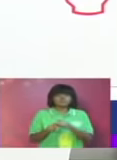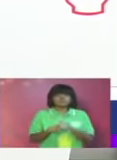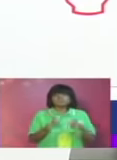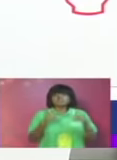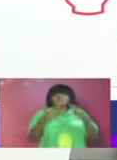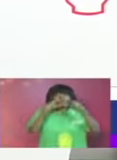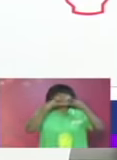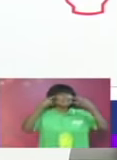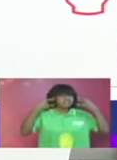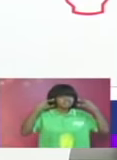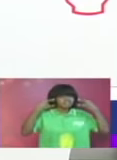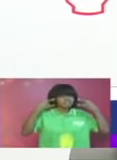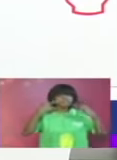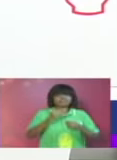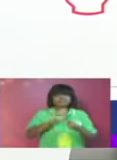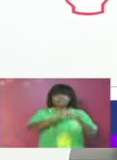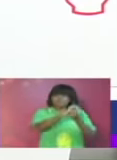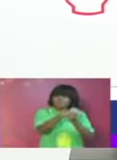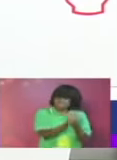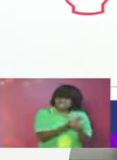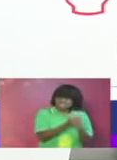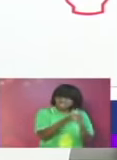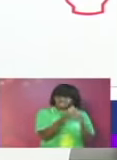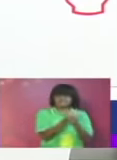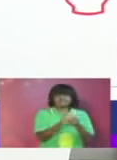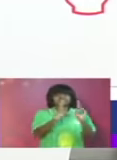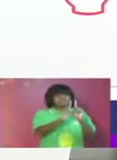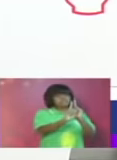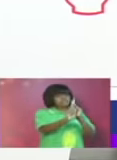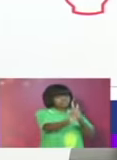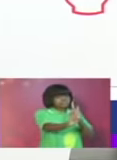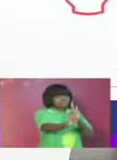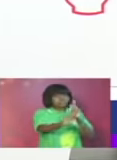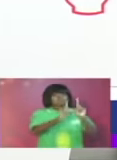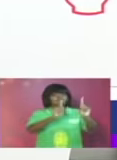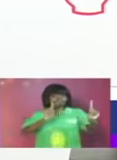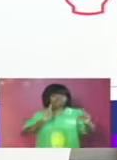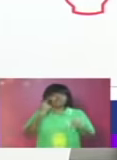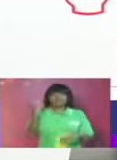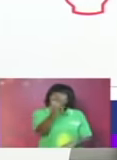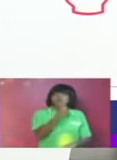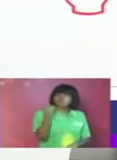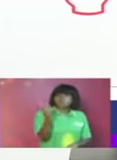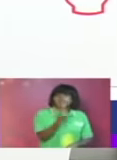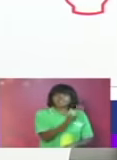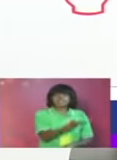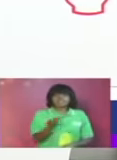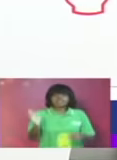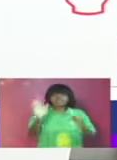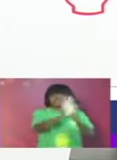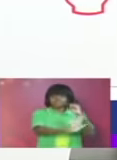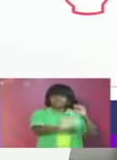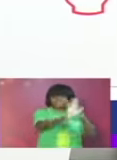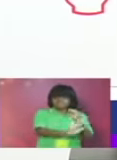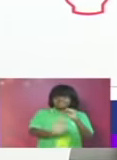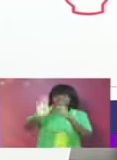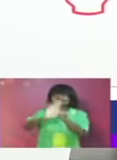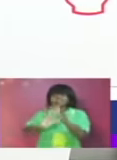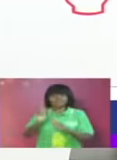hands, wear our masks, and watch our distance, are our only armor at this point in time in keeping the number